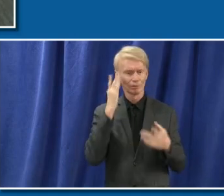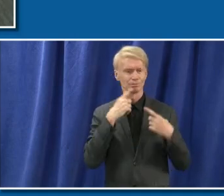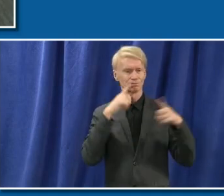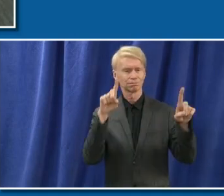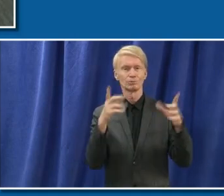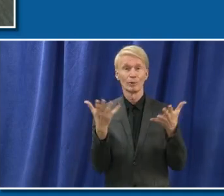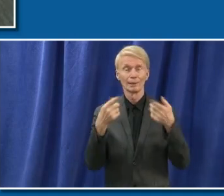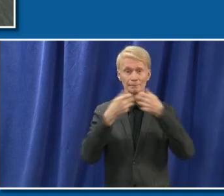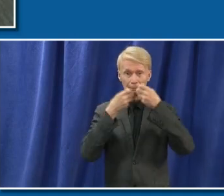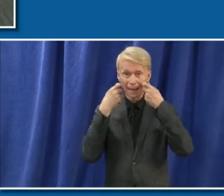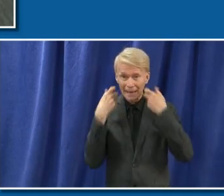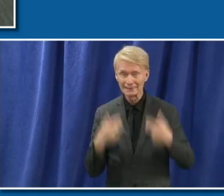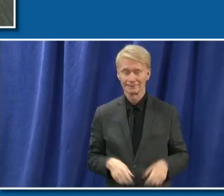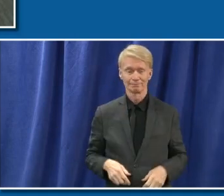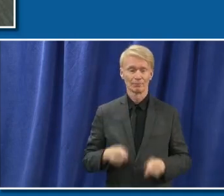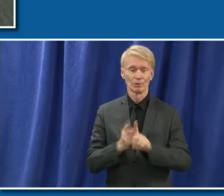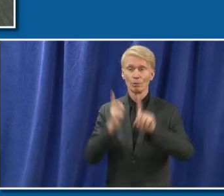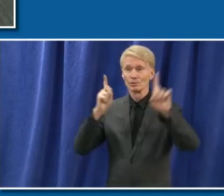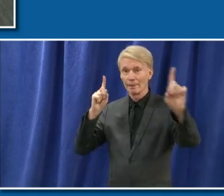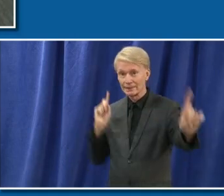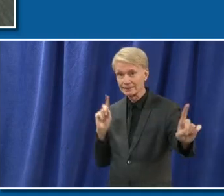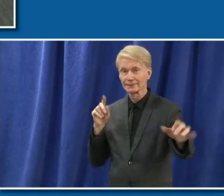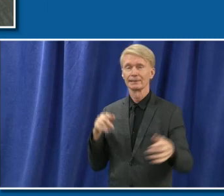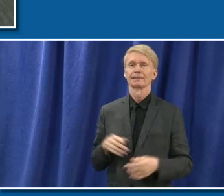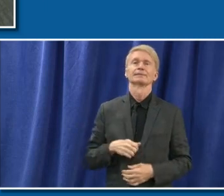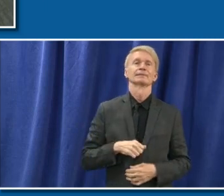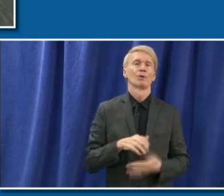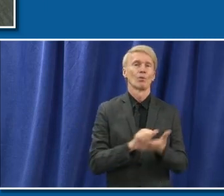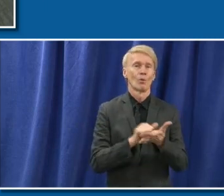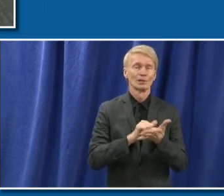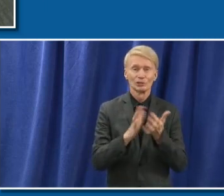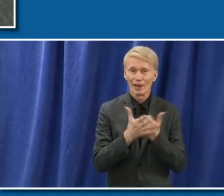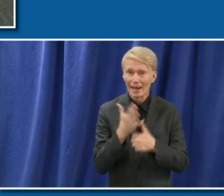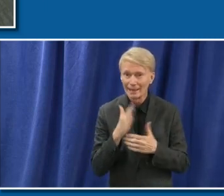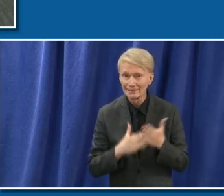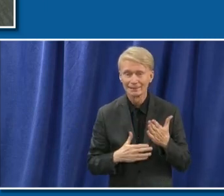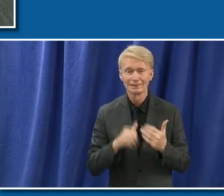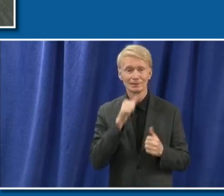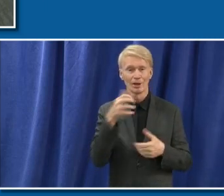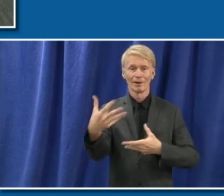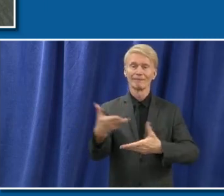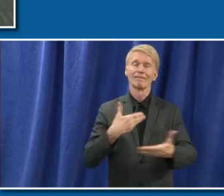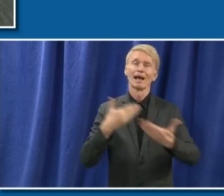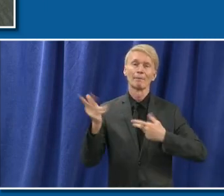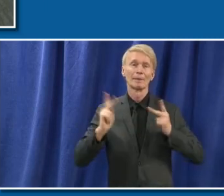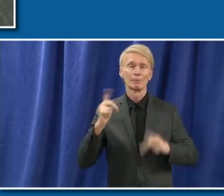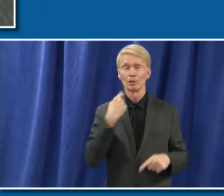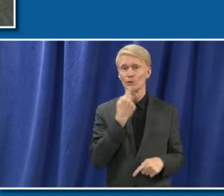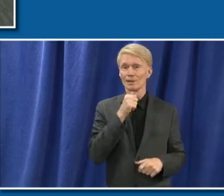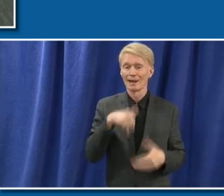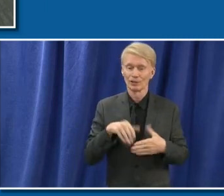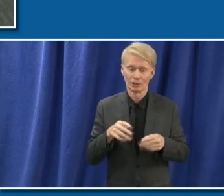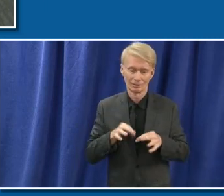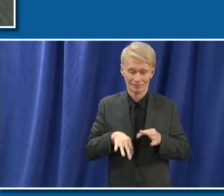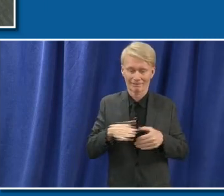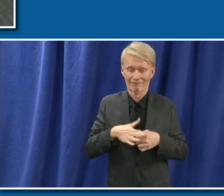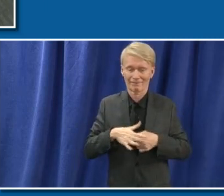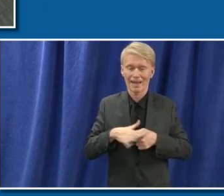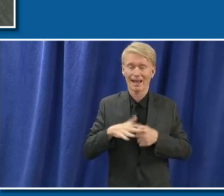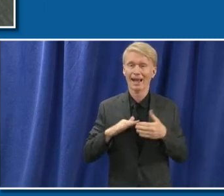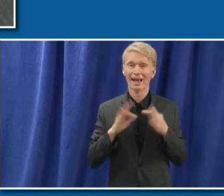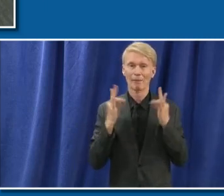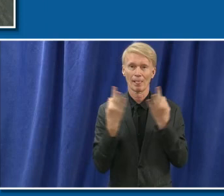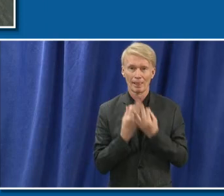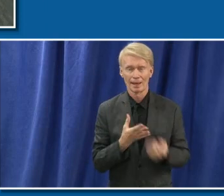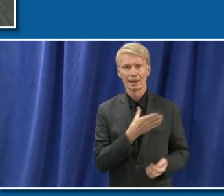Wear your mask, socially distance, wash your hands. Don't have people into your home who don't live there. And even